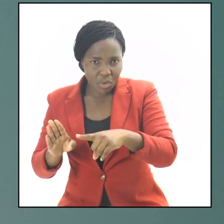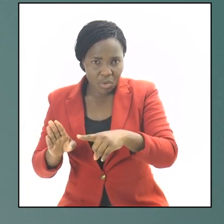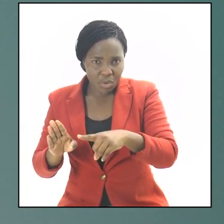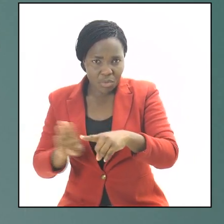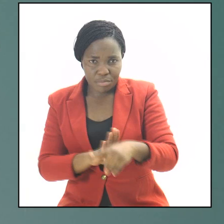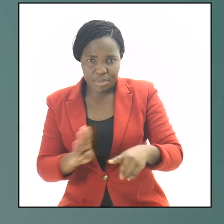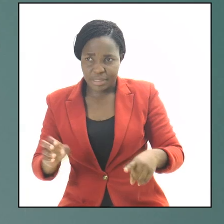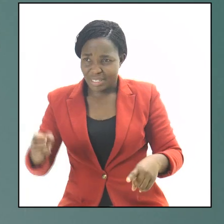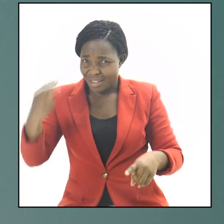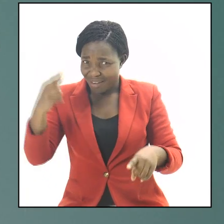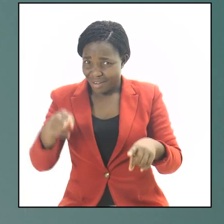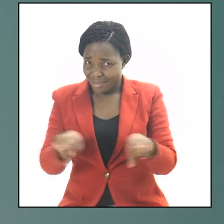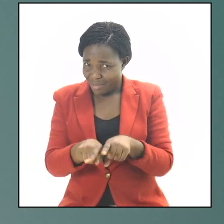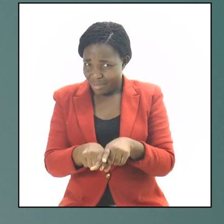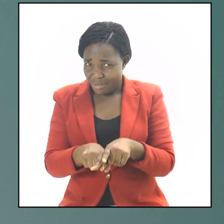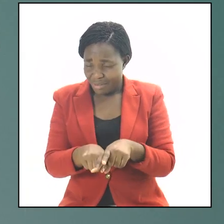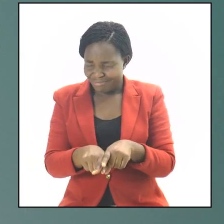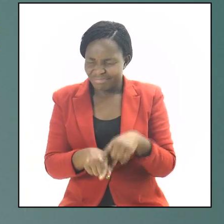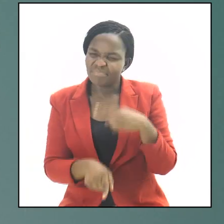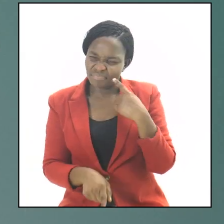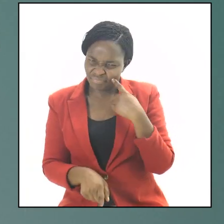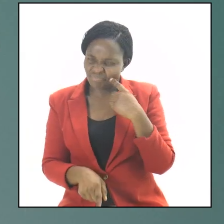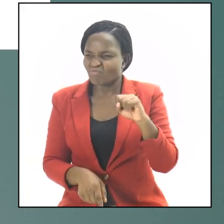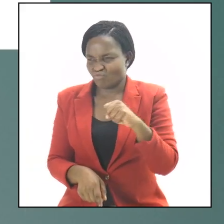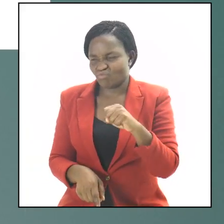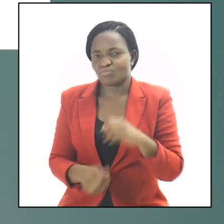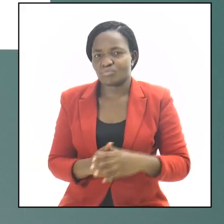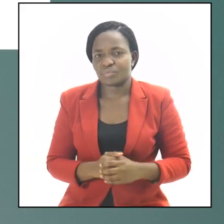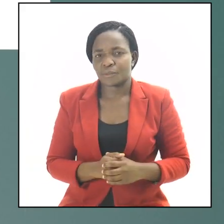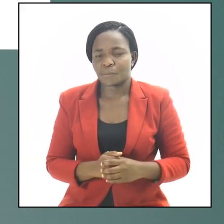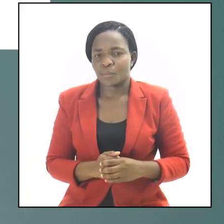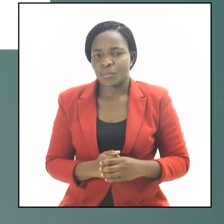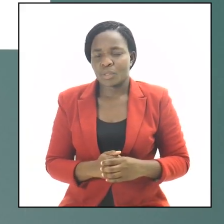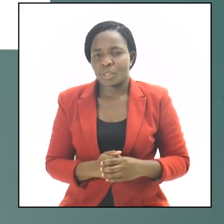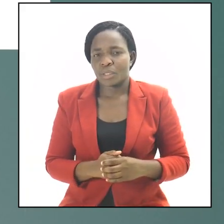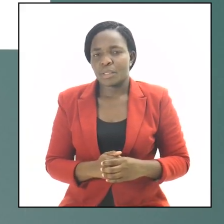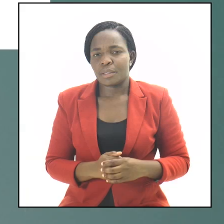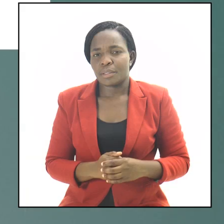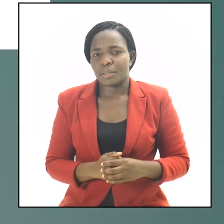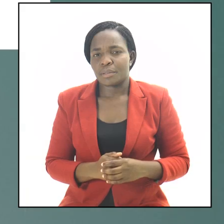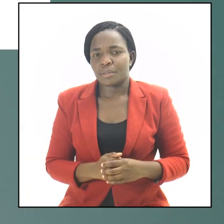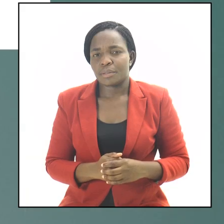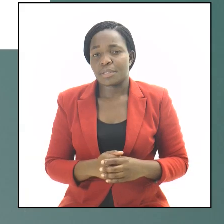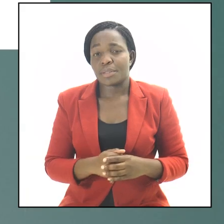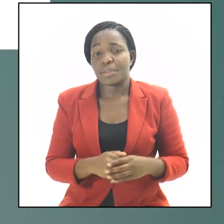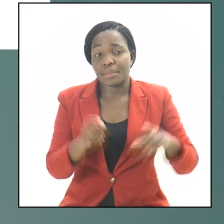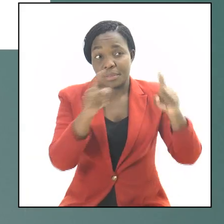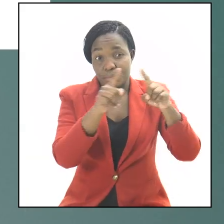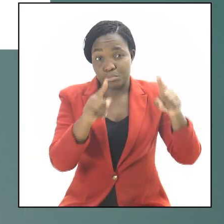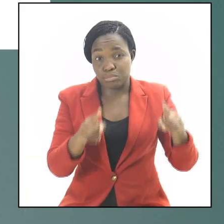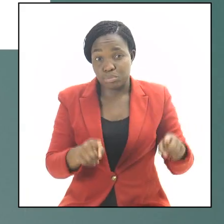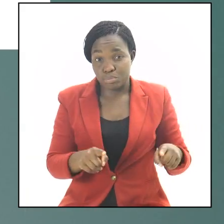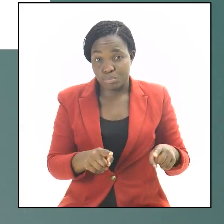equal? That seems obvious because the breadth of a rectangle is its height. There